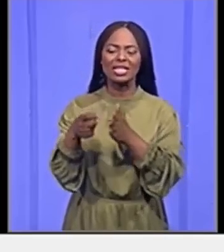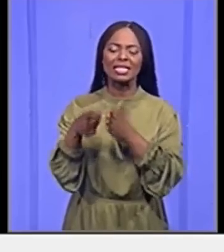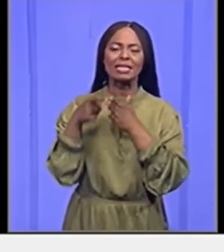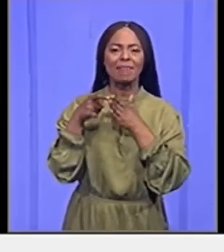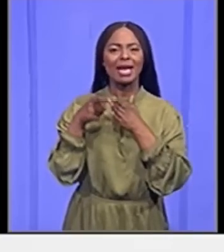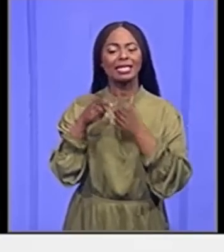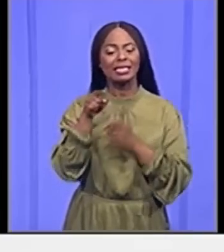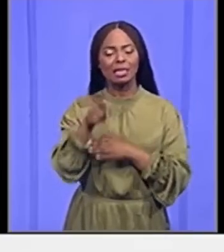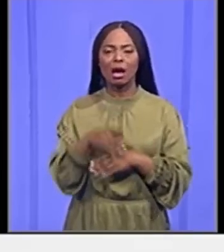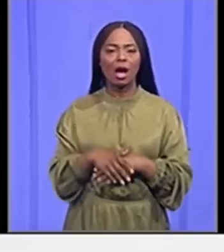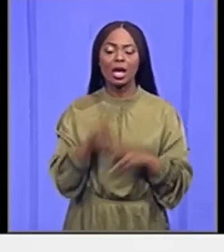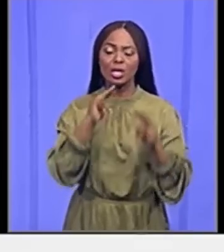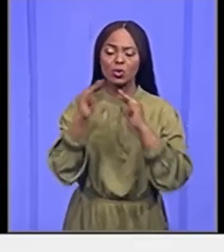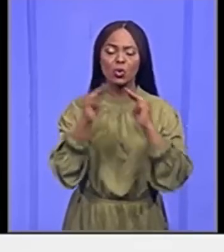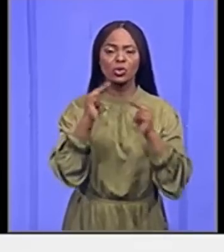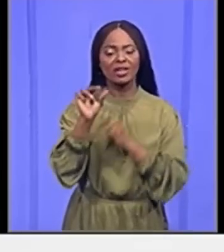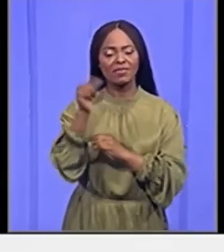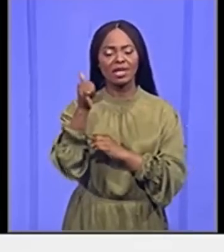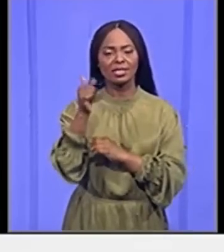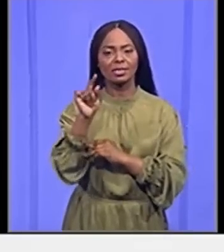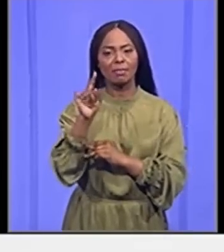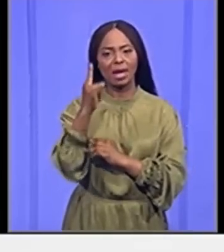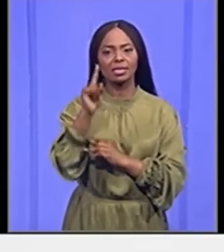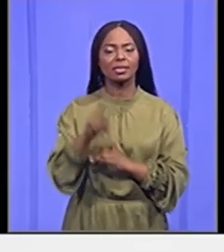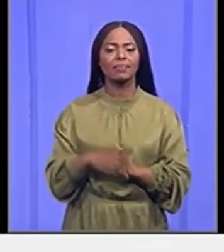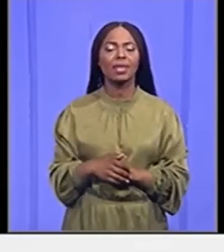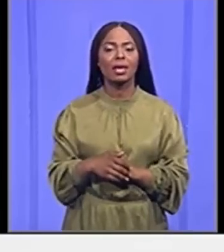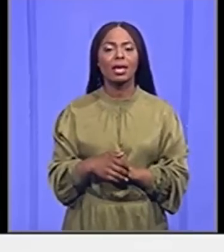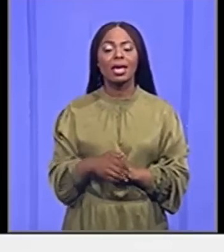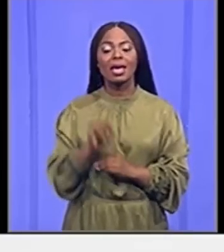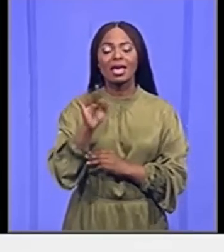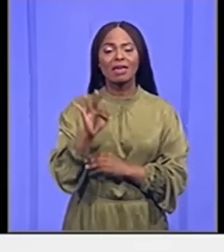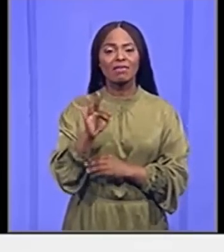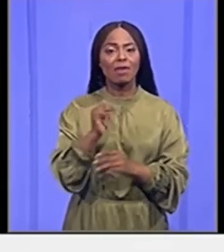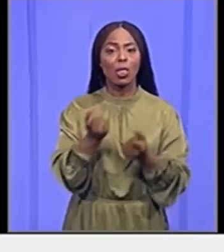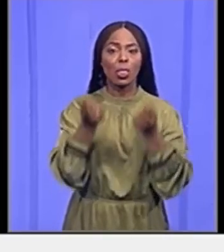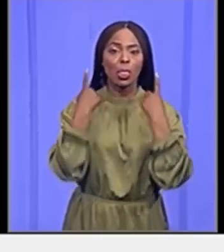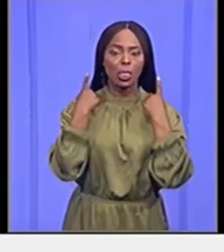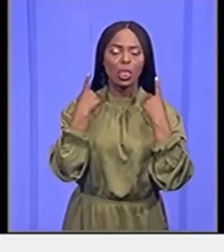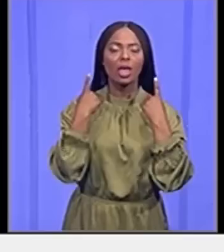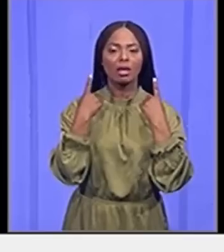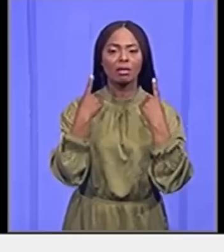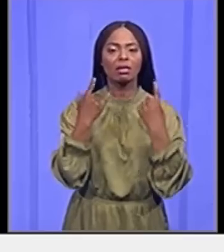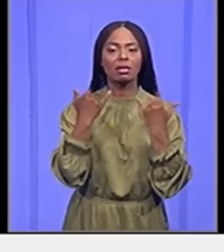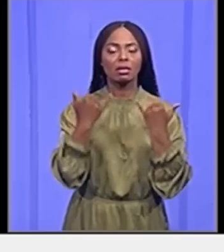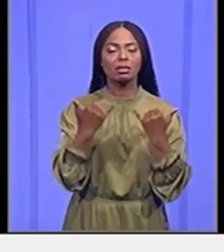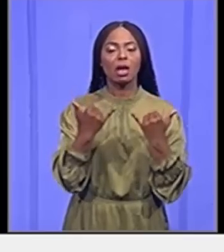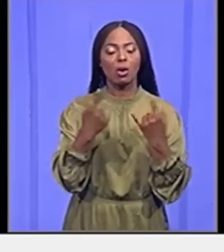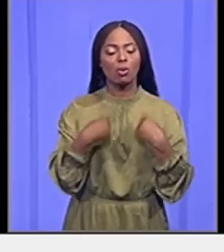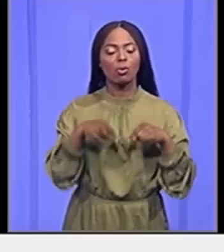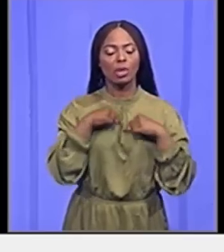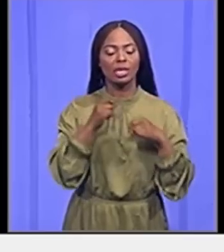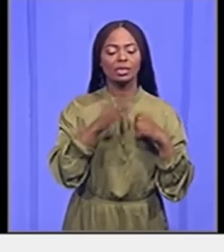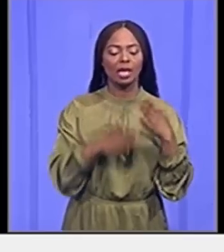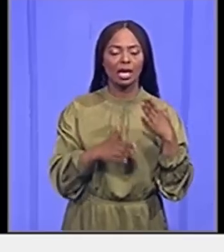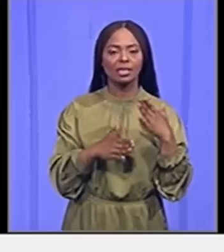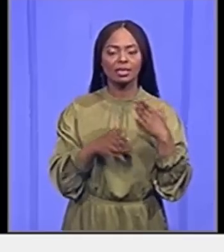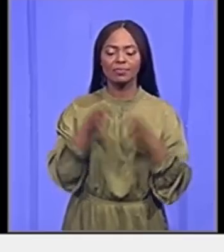you negotiate with the main contractor. If then they are not understanding our side, then we unleash the